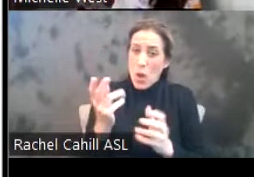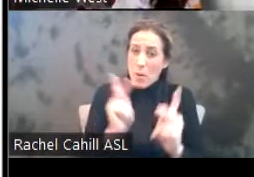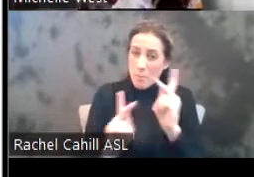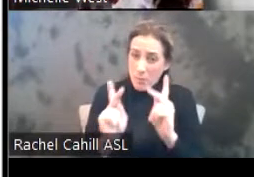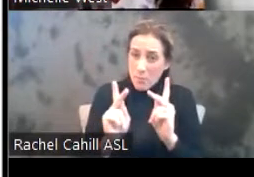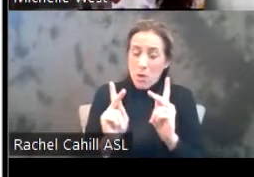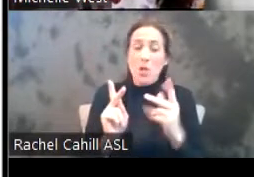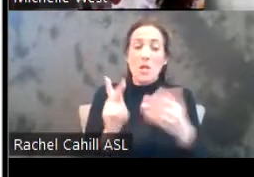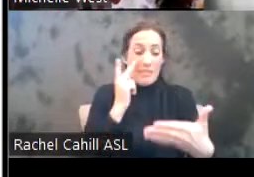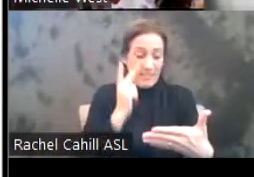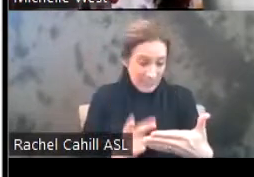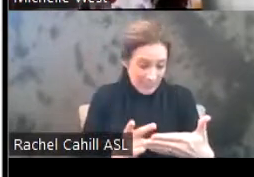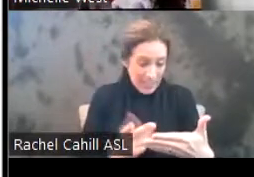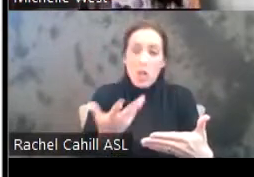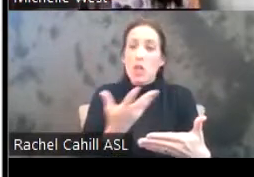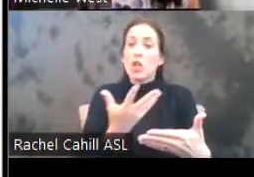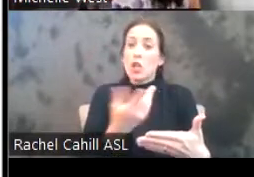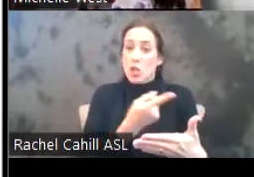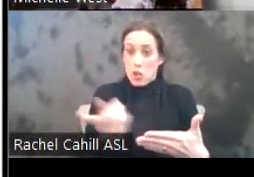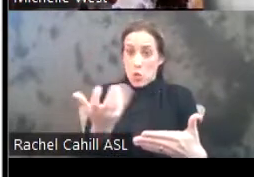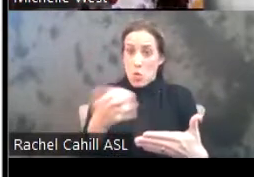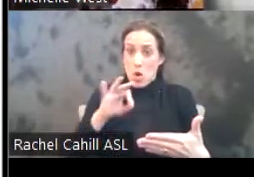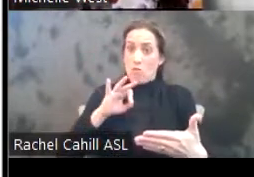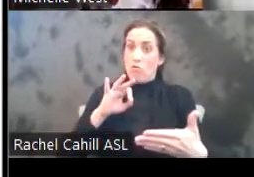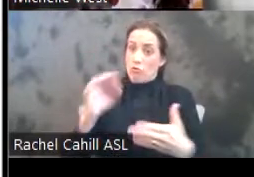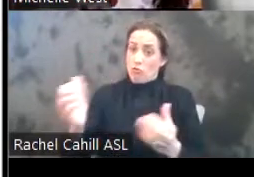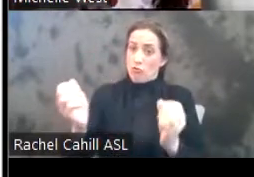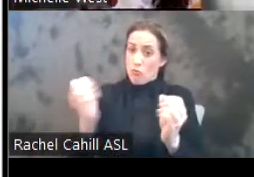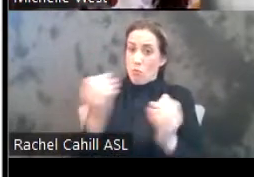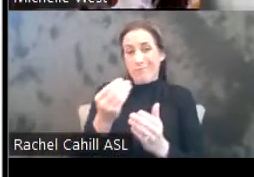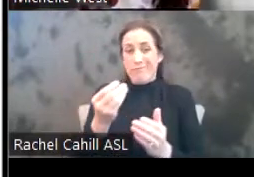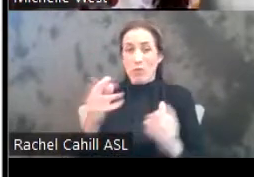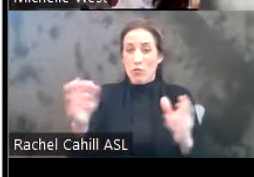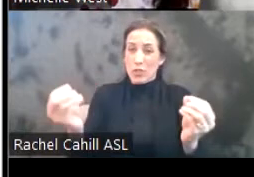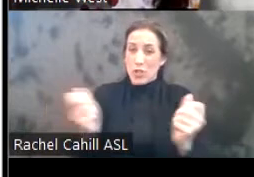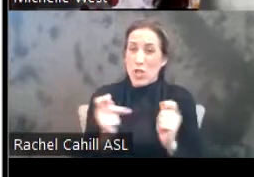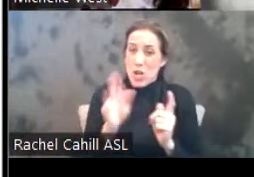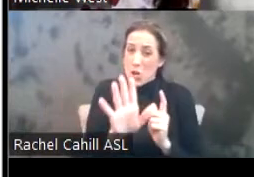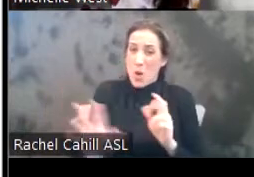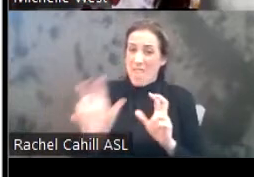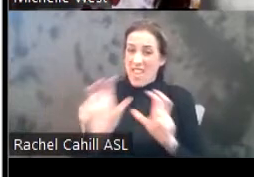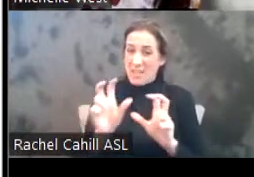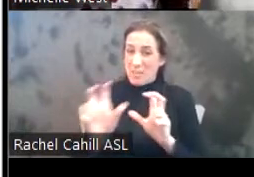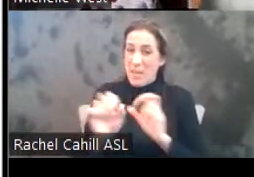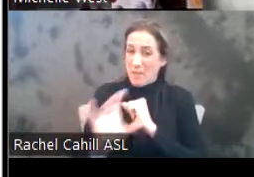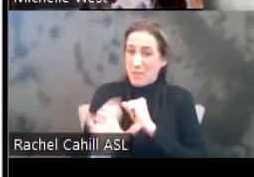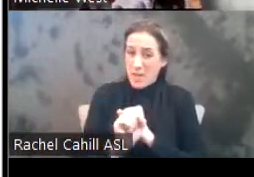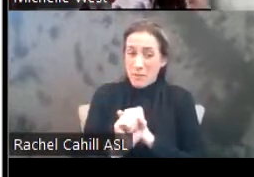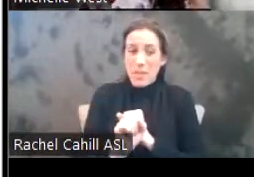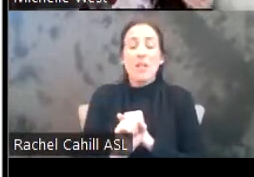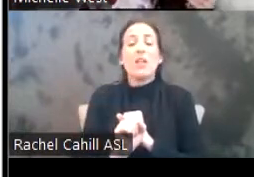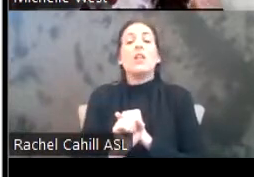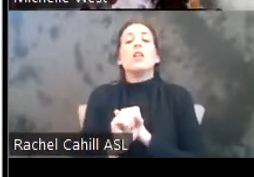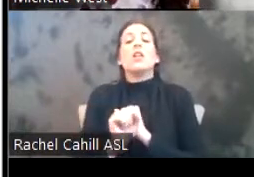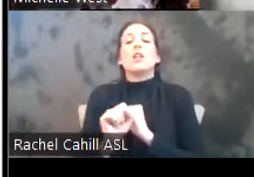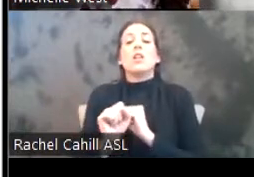investment. All right, so let's go through the coupons. And we're gonna, through these coupons, it's gonna be an example. You're gonna see some